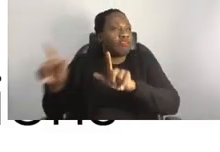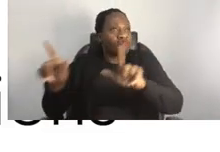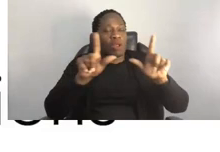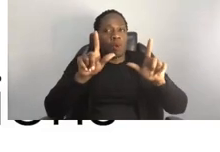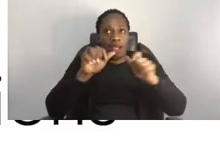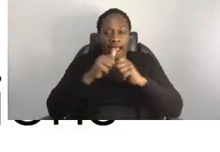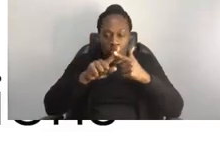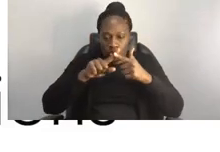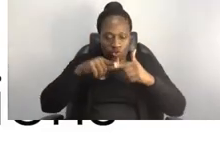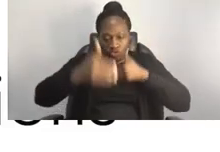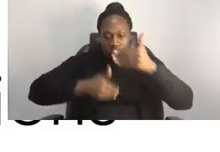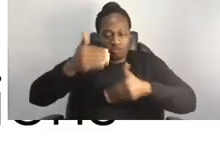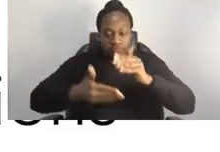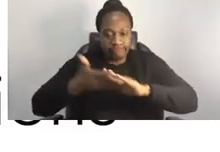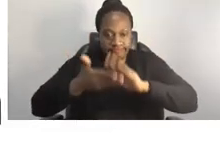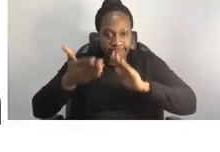run.